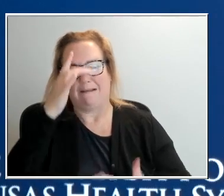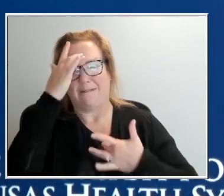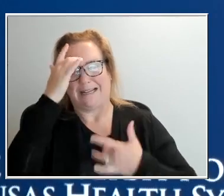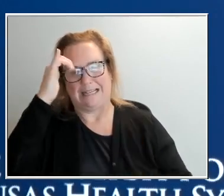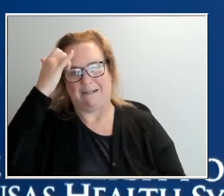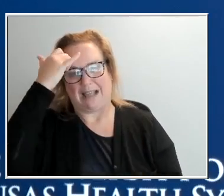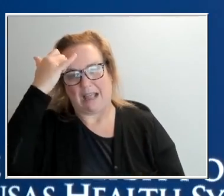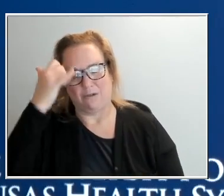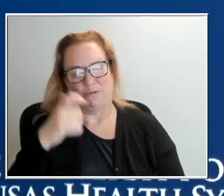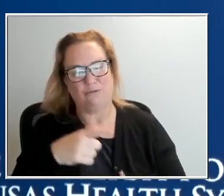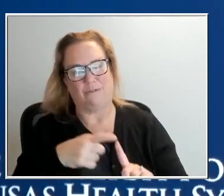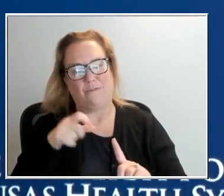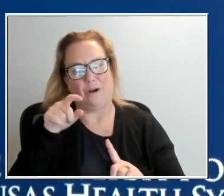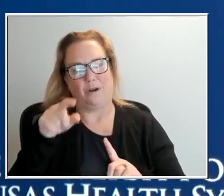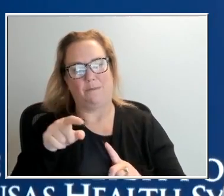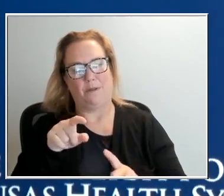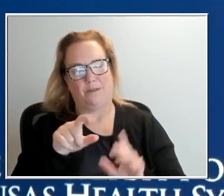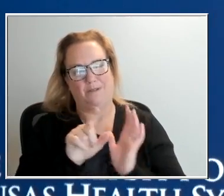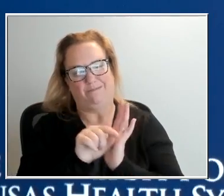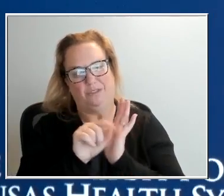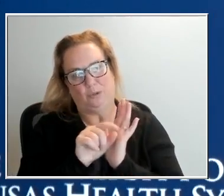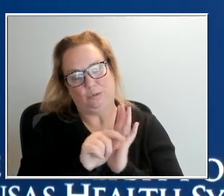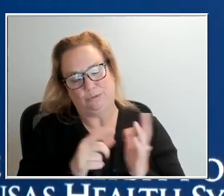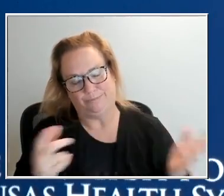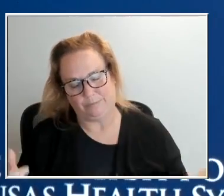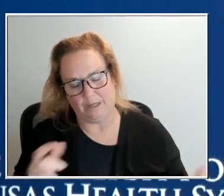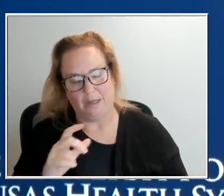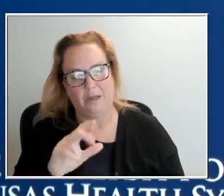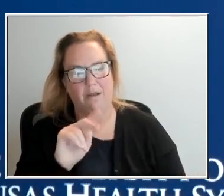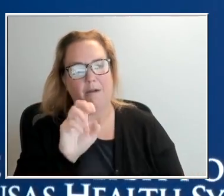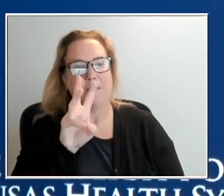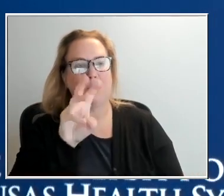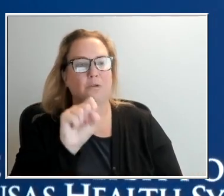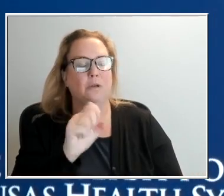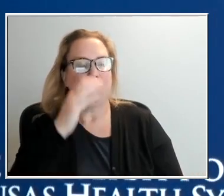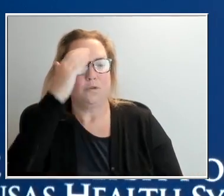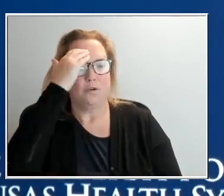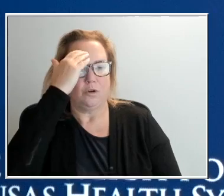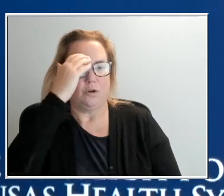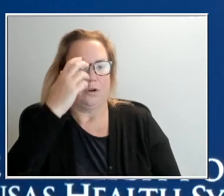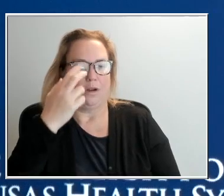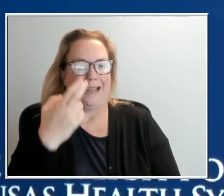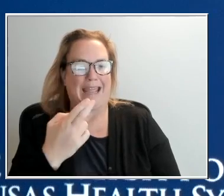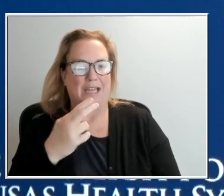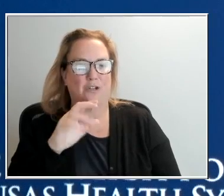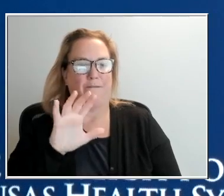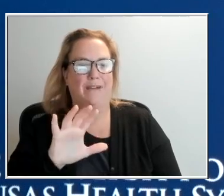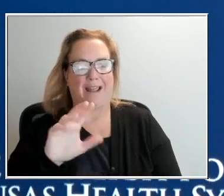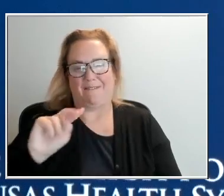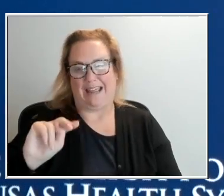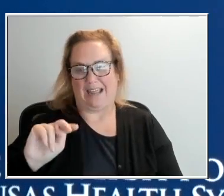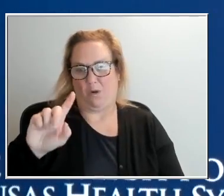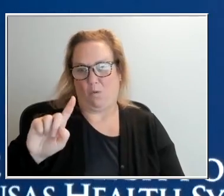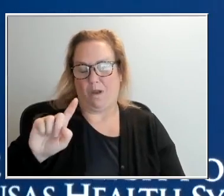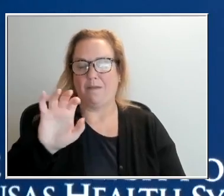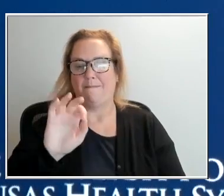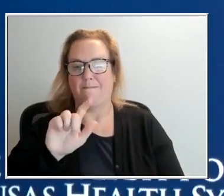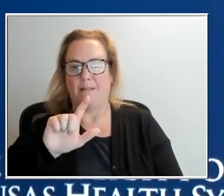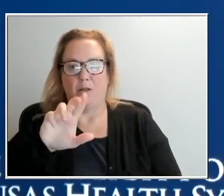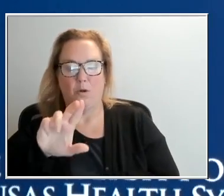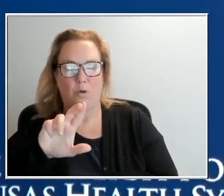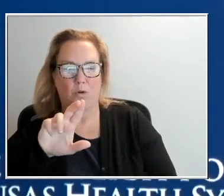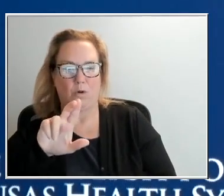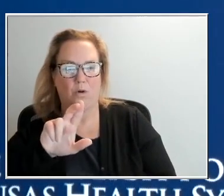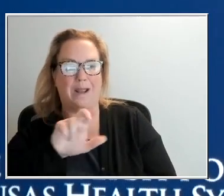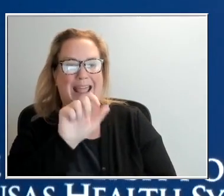from what the press release says. So again, we should note that this is an H5N1 influenza A